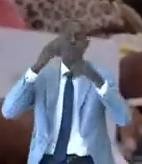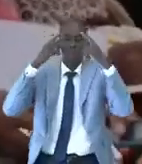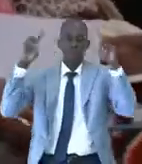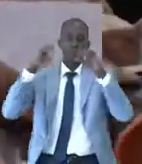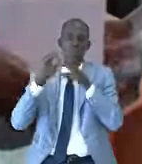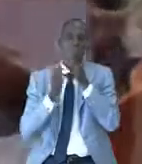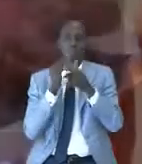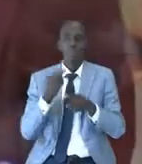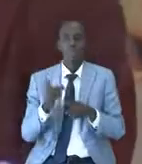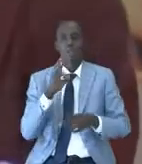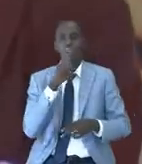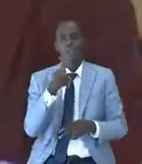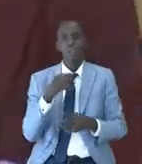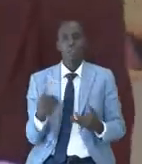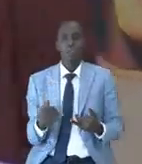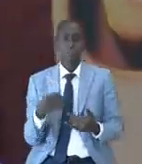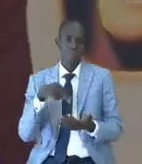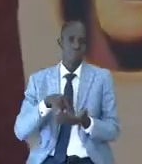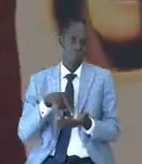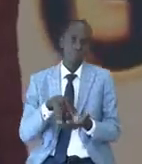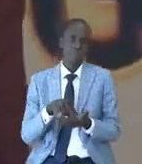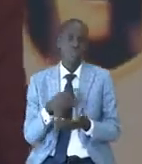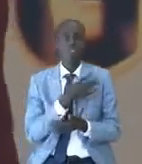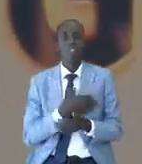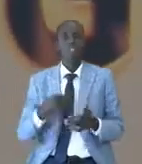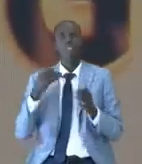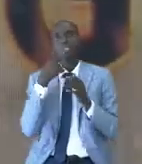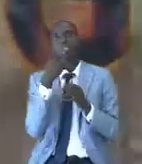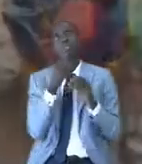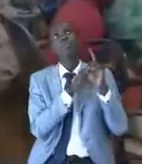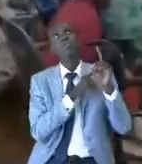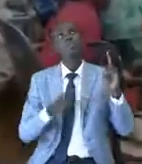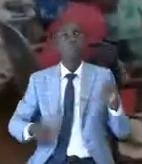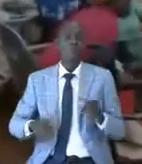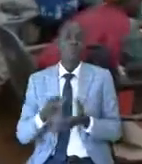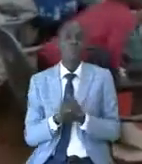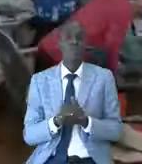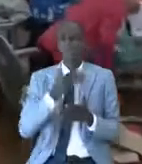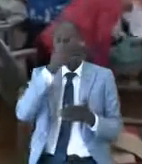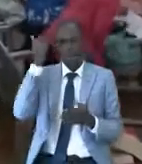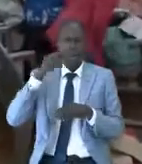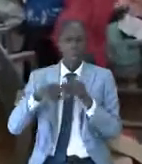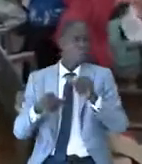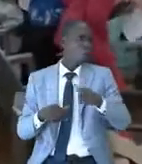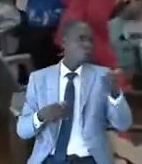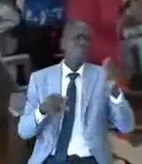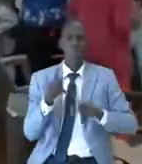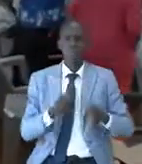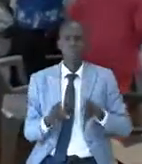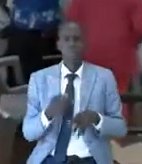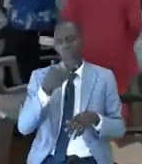are you there? Rise up and say, Lord, forget about everybody. Forget about